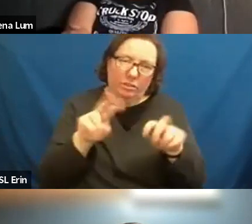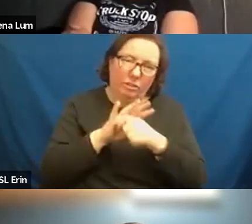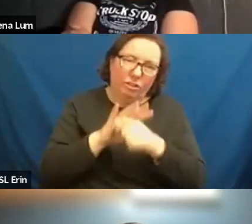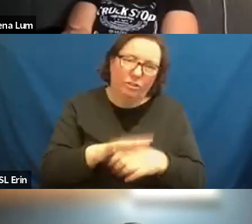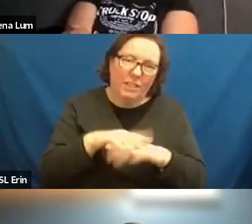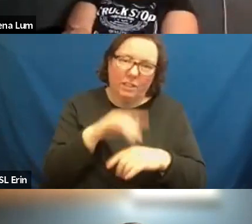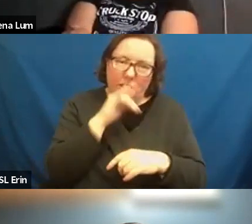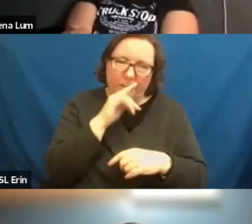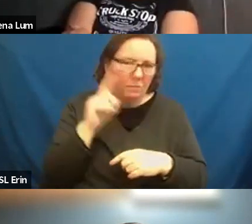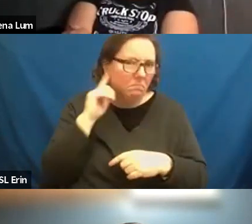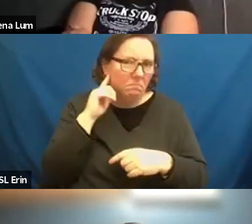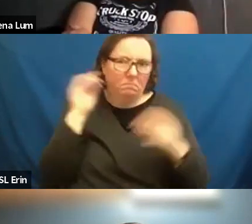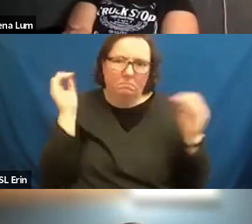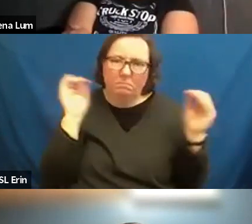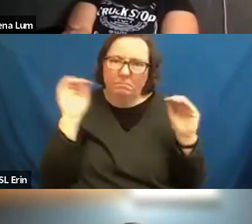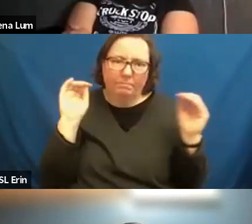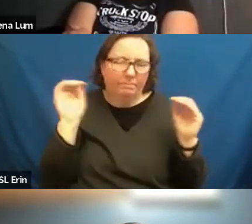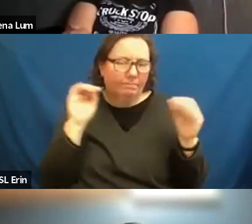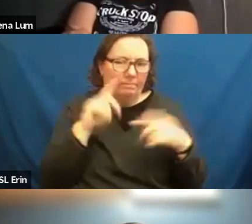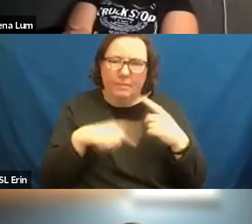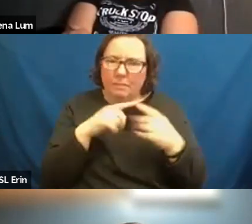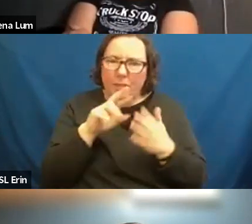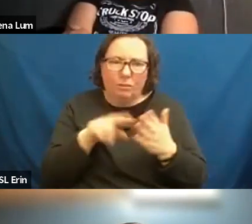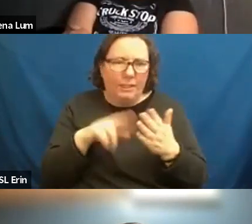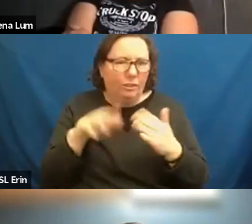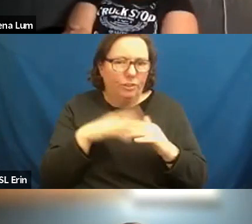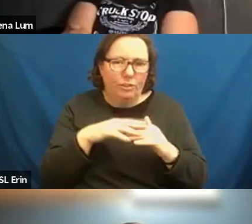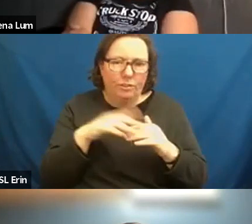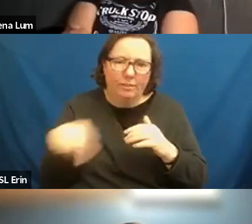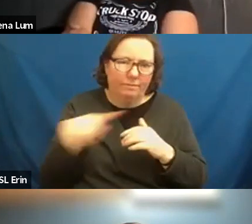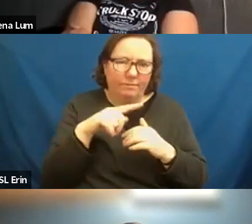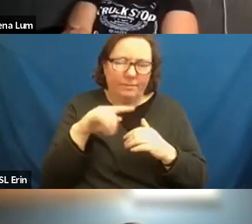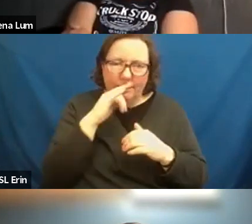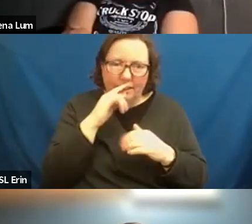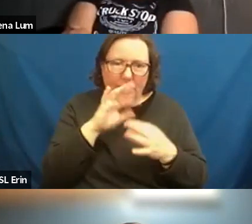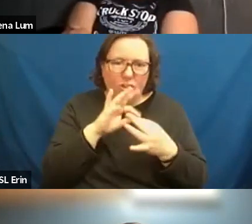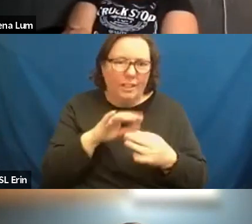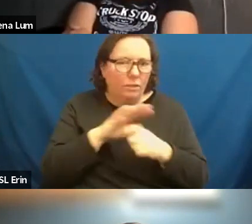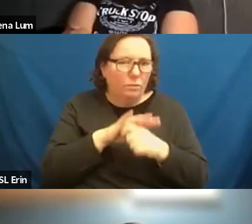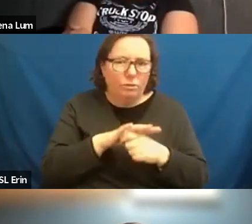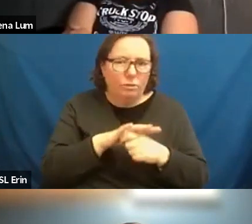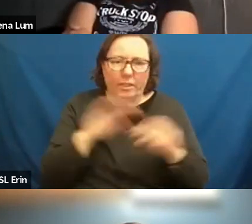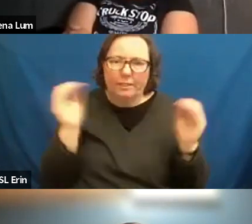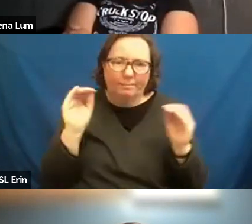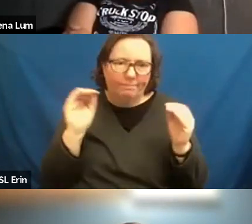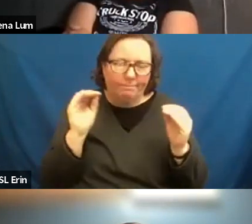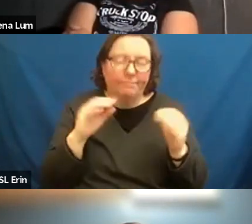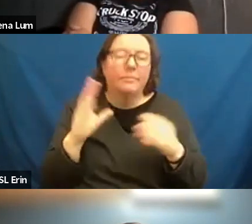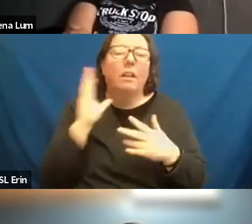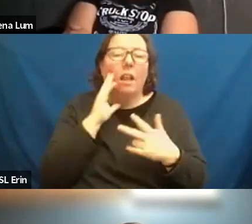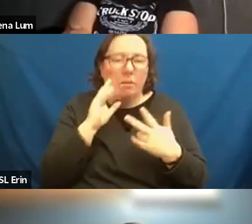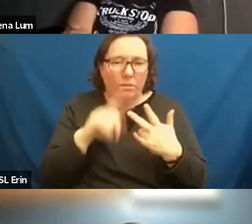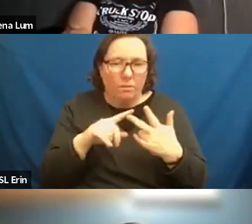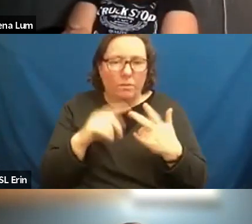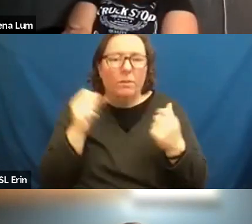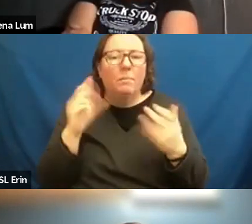of anything that's been done. I mean, I know a number of school districts